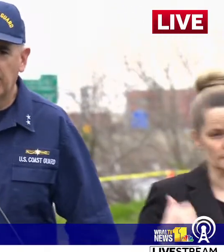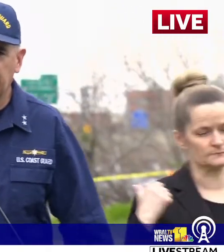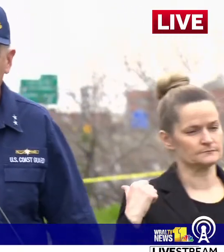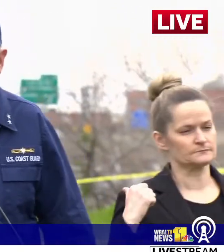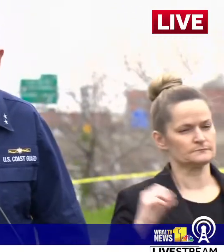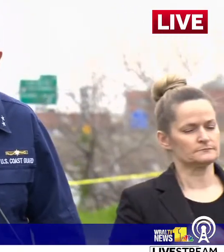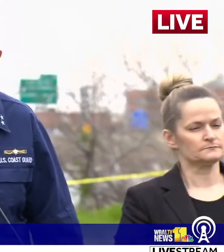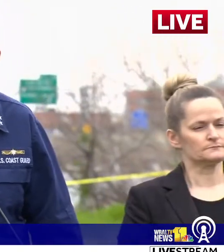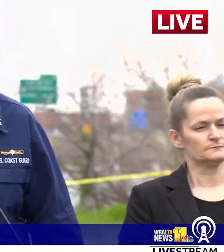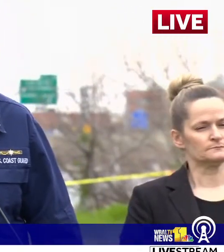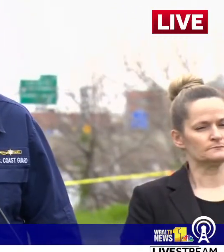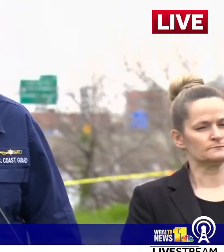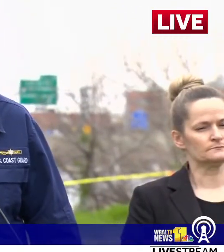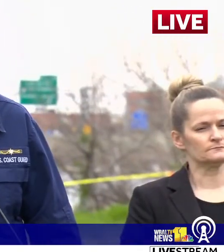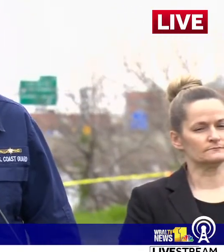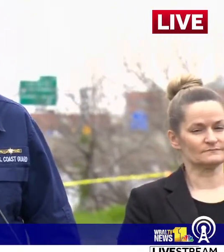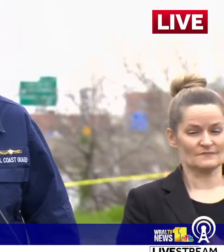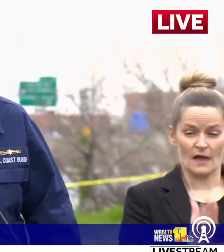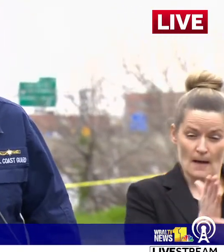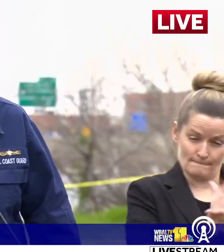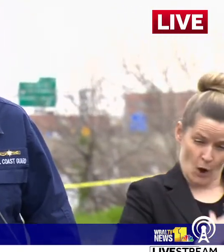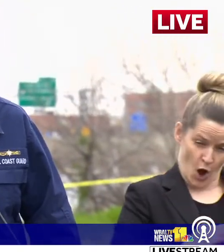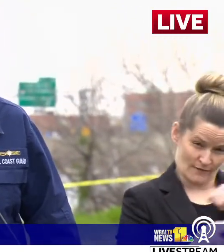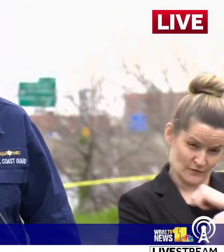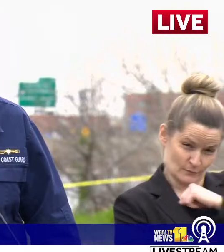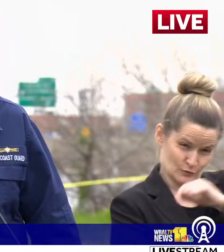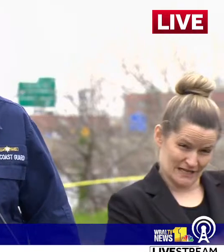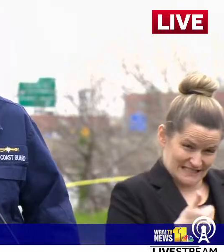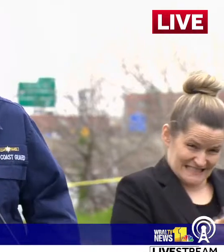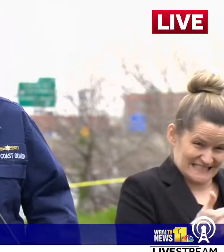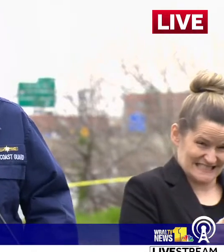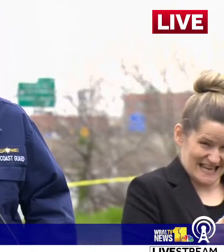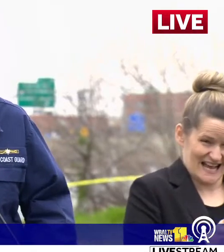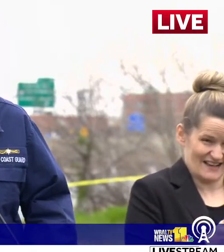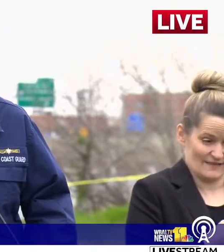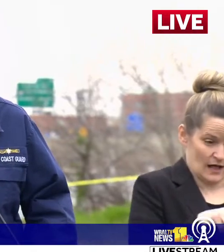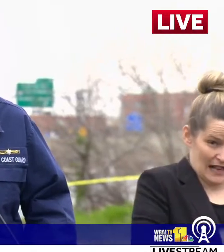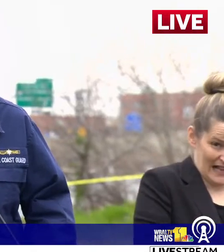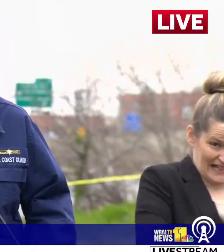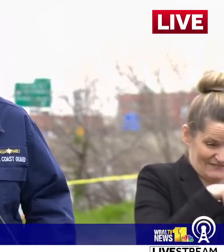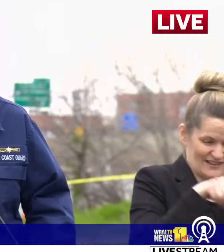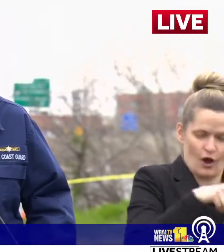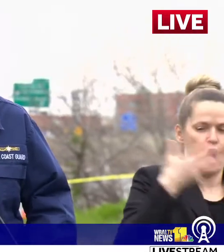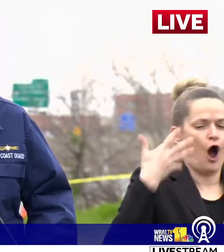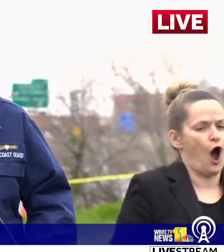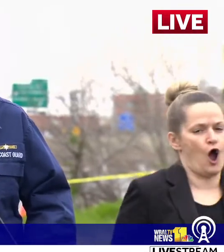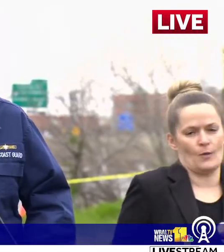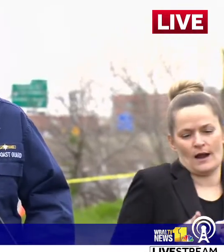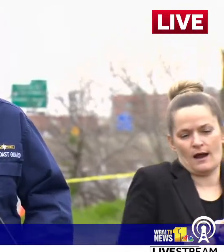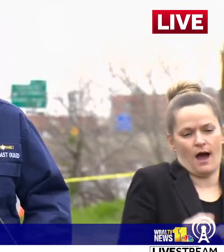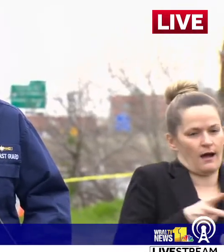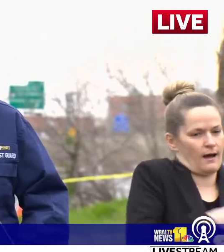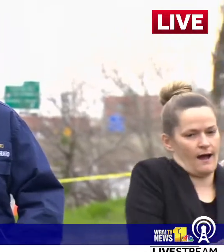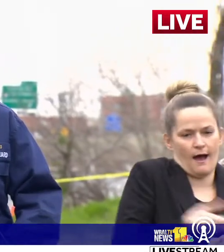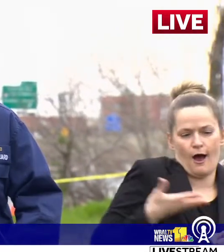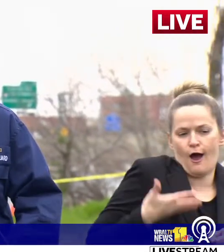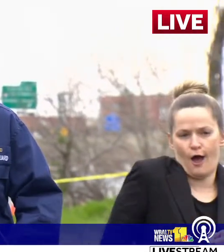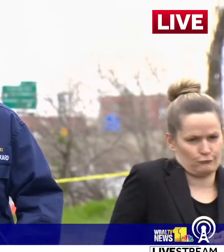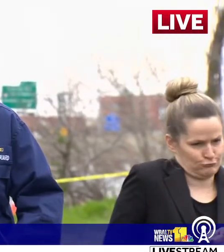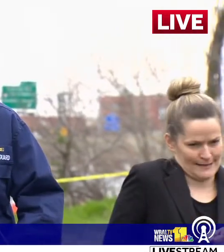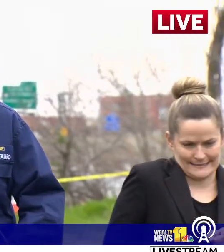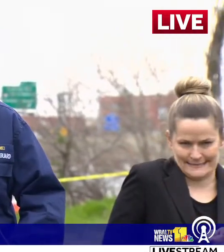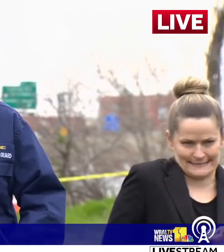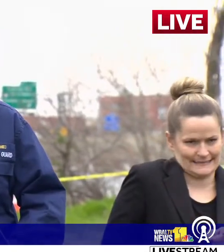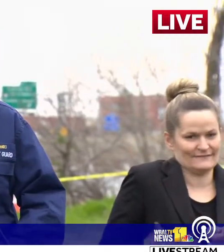The piece of the northern part of the bridge that's going to be lifted today, I believe, has been cut. I'm